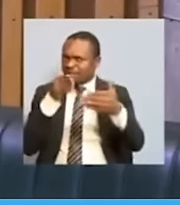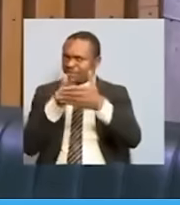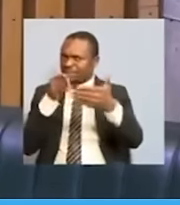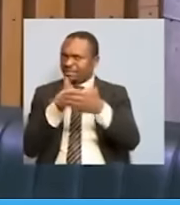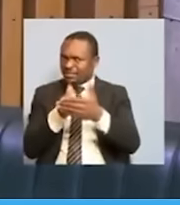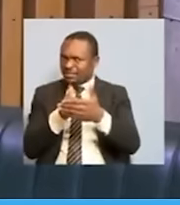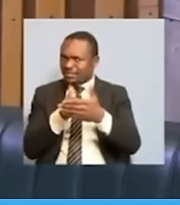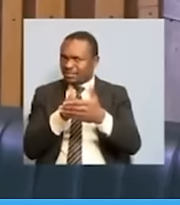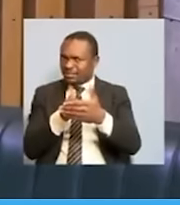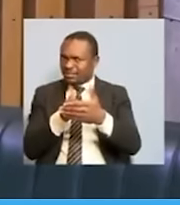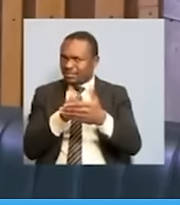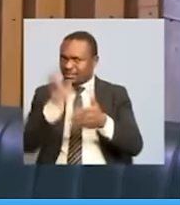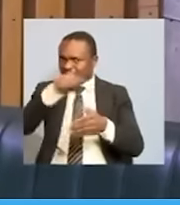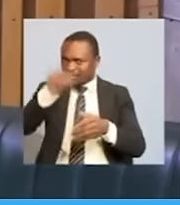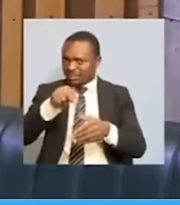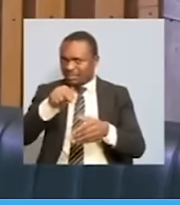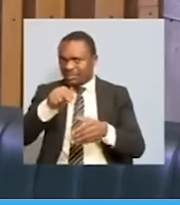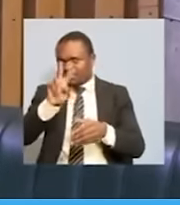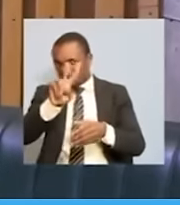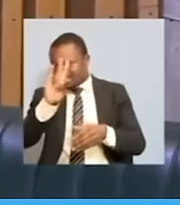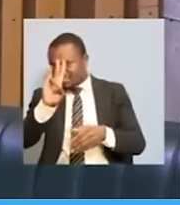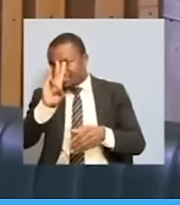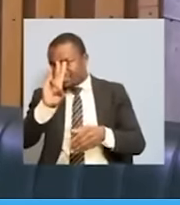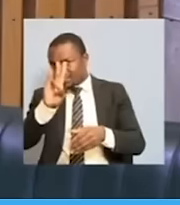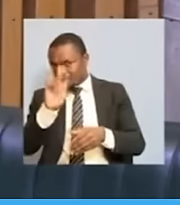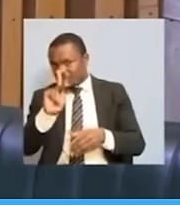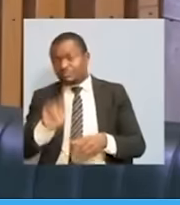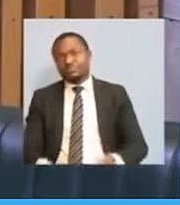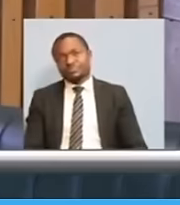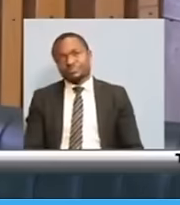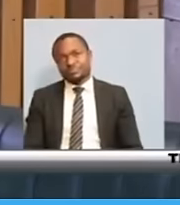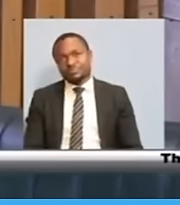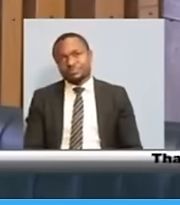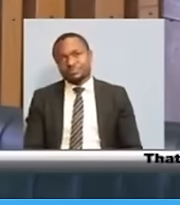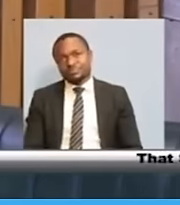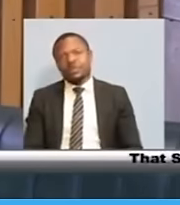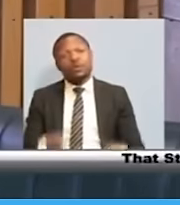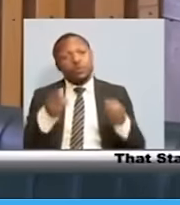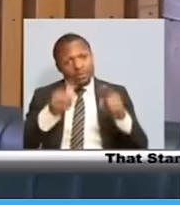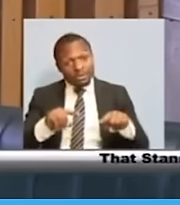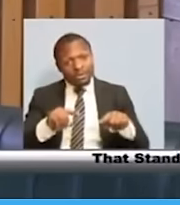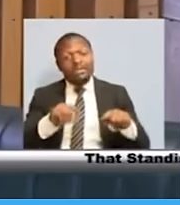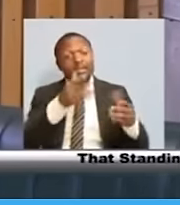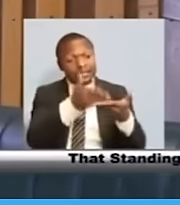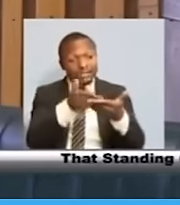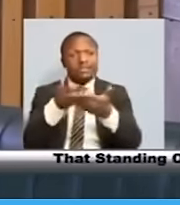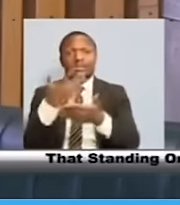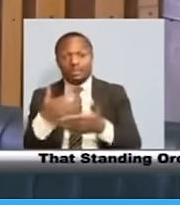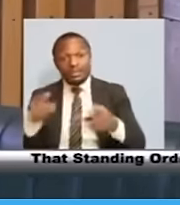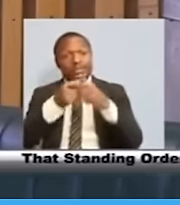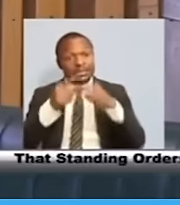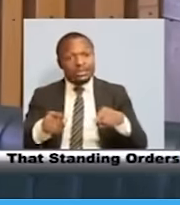is commonly used, around close to 27 kwacha. So when these things are happening